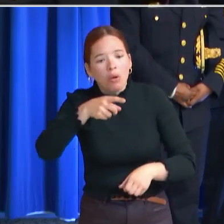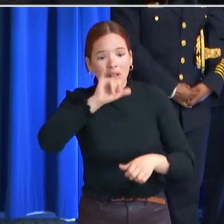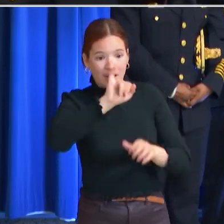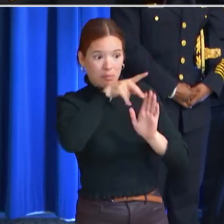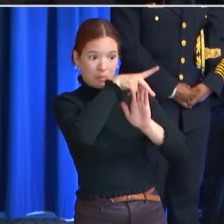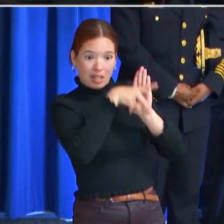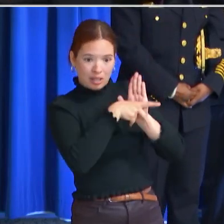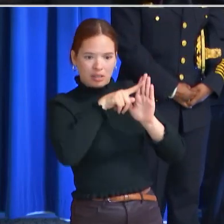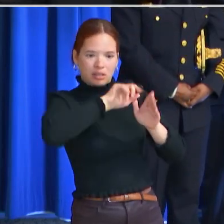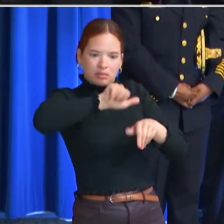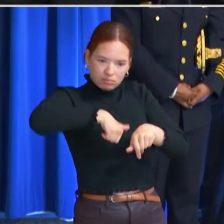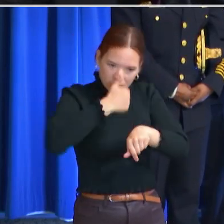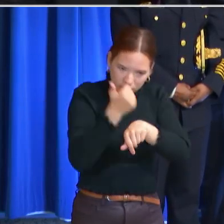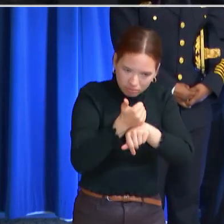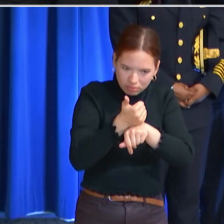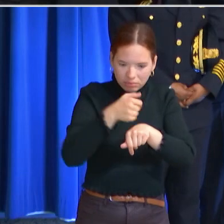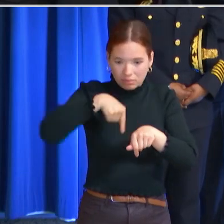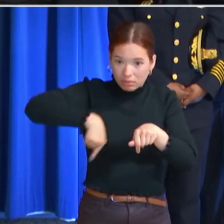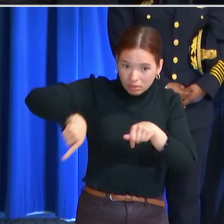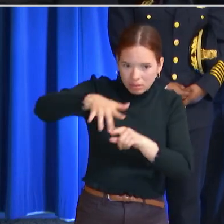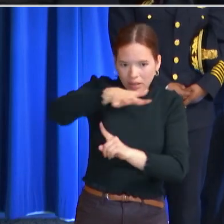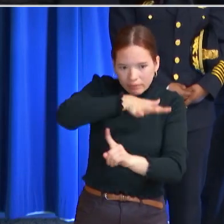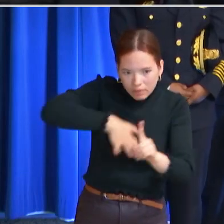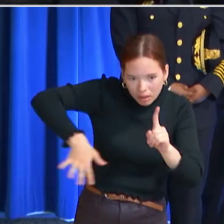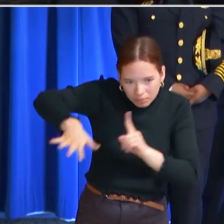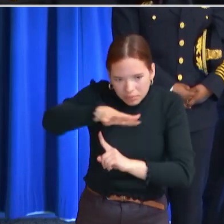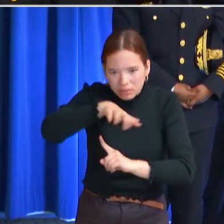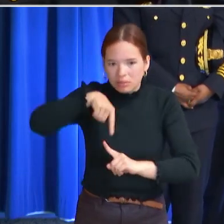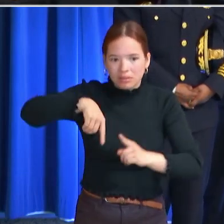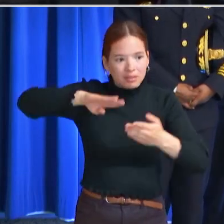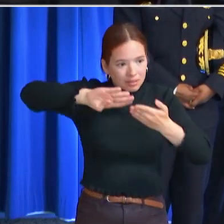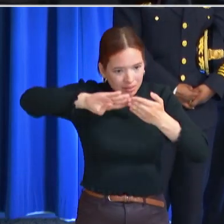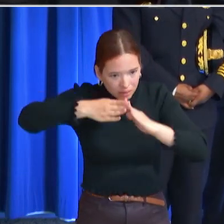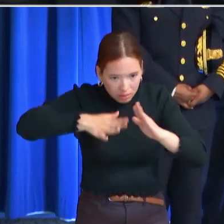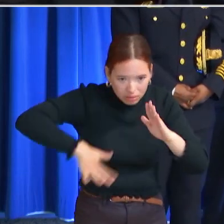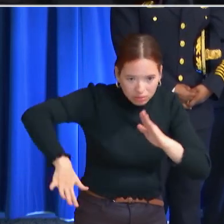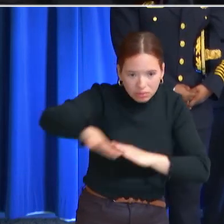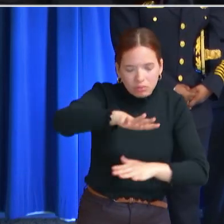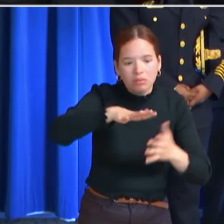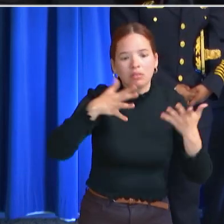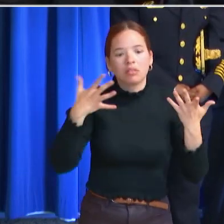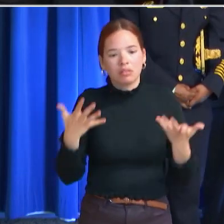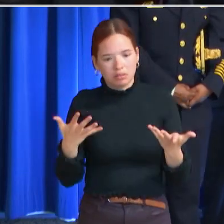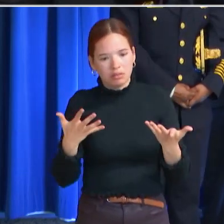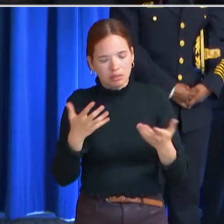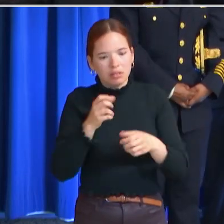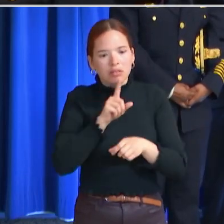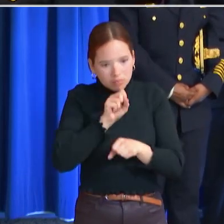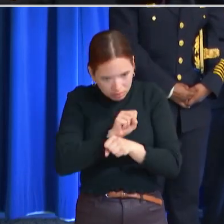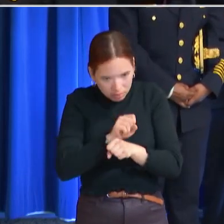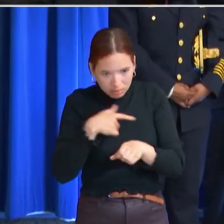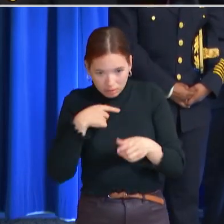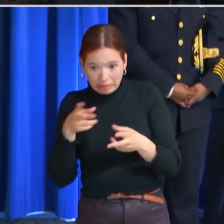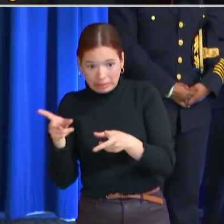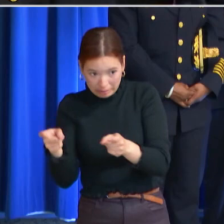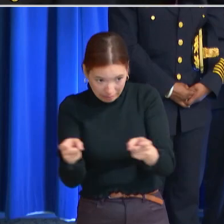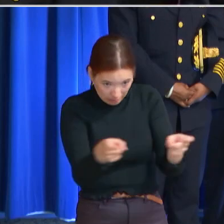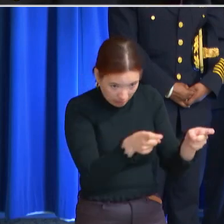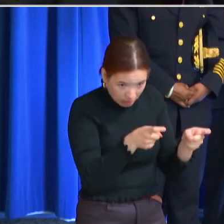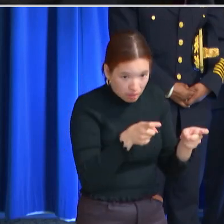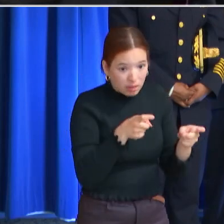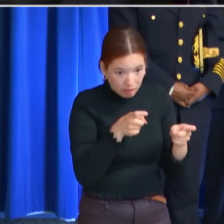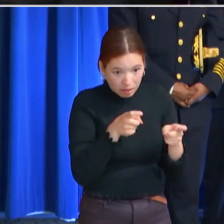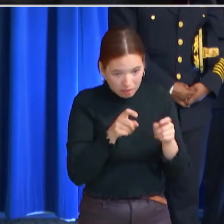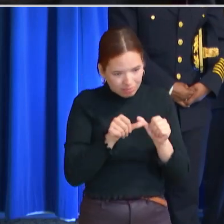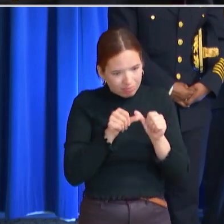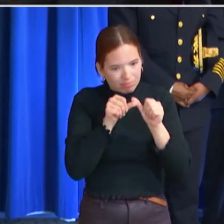environment in this city that is conducive to attracting and retaining the